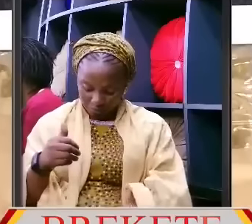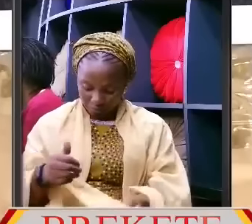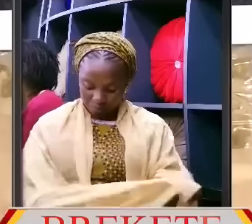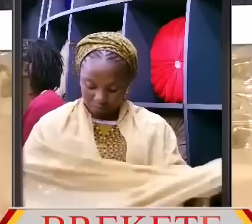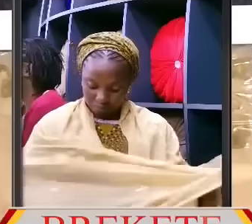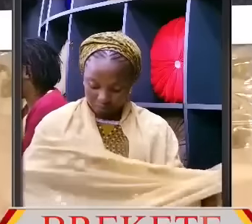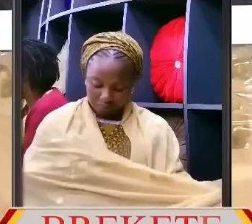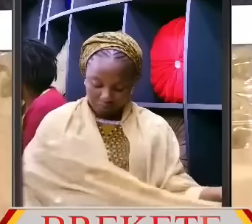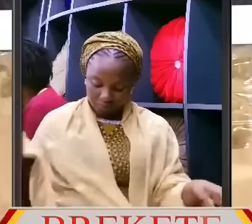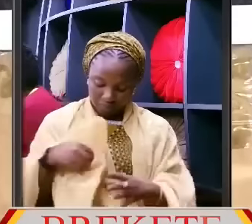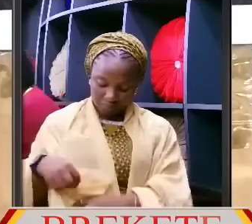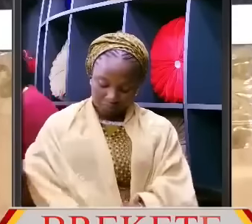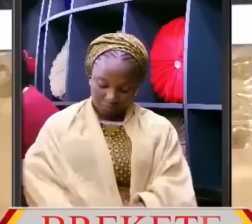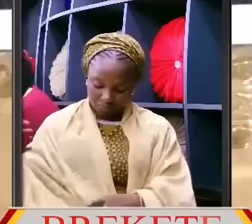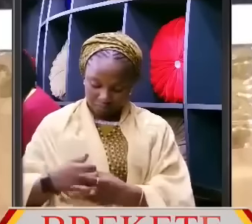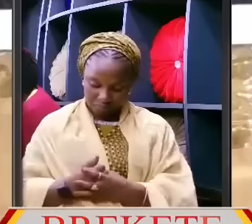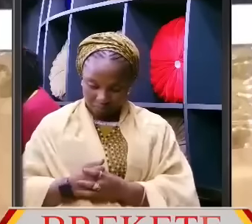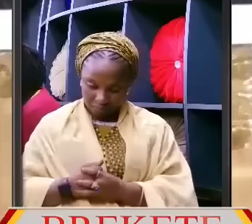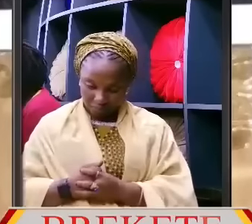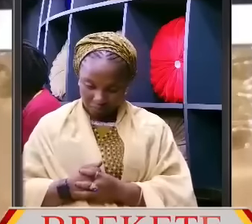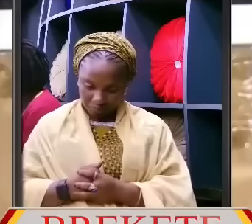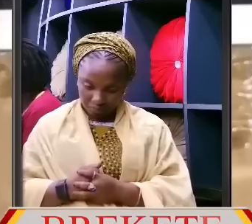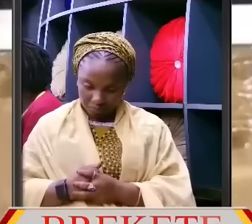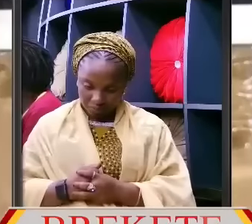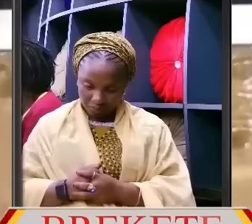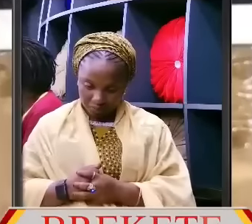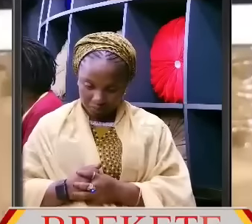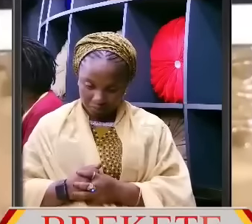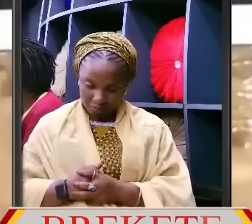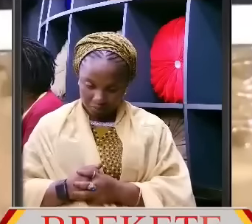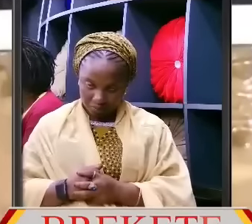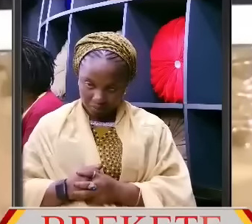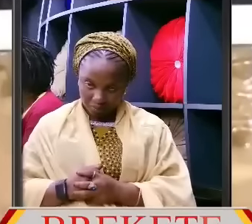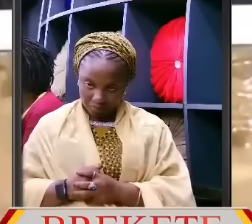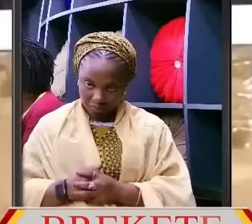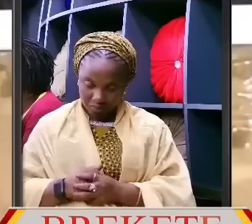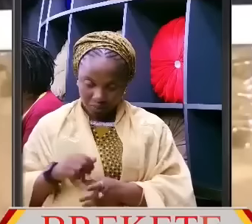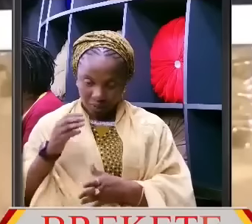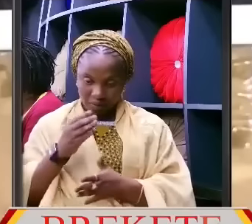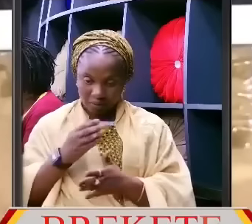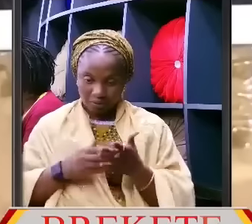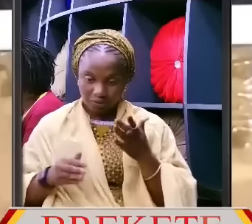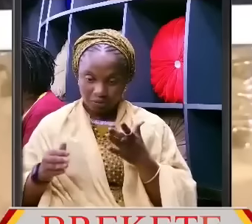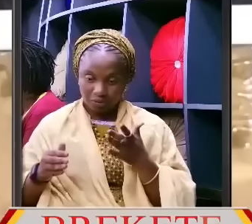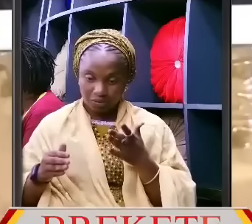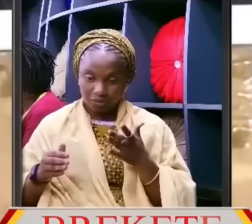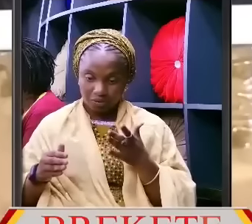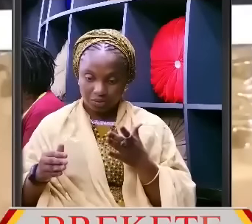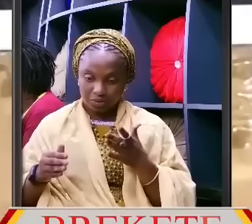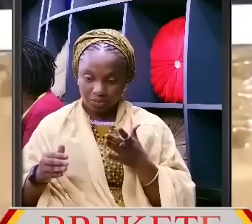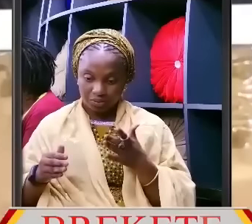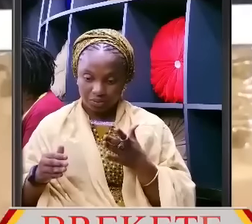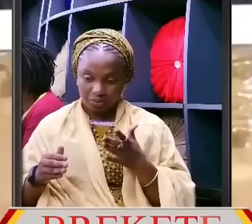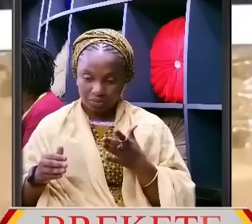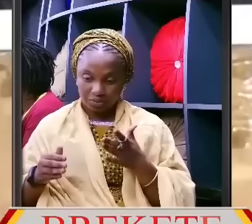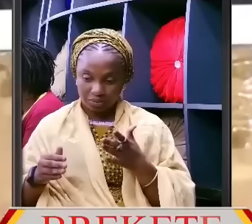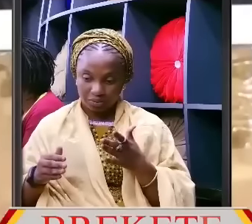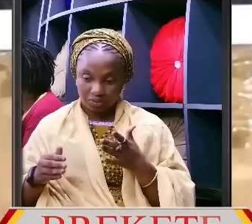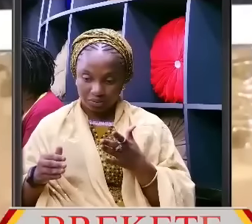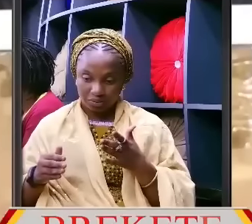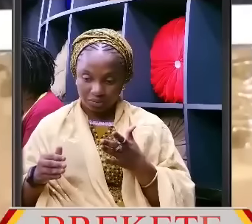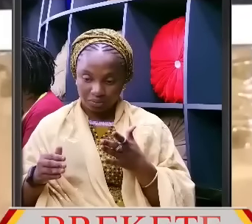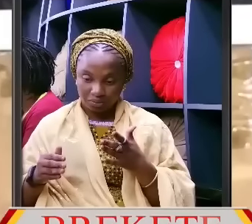Massage when they see it, they play very important role. Some women can do it before they born first child. Once they